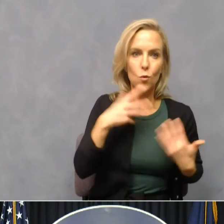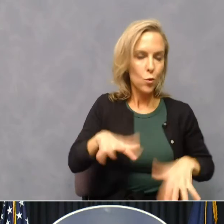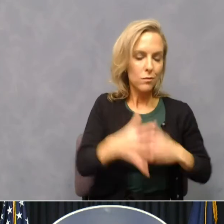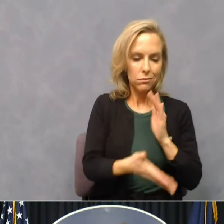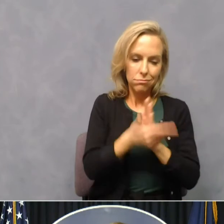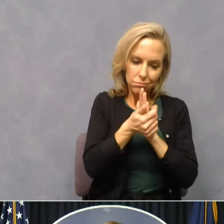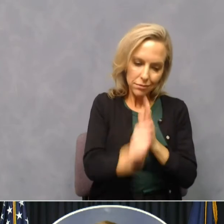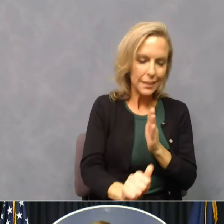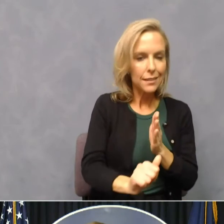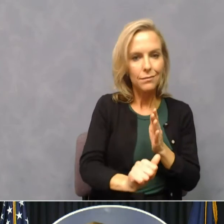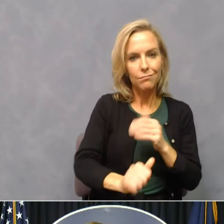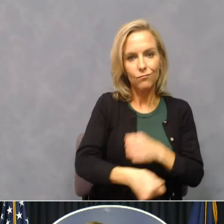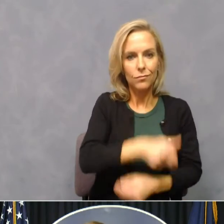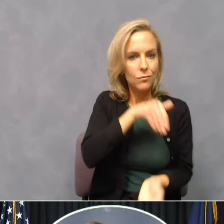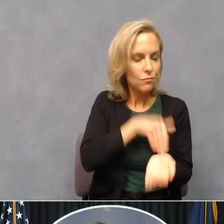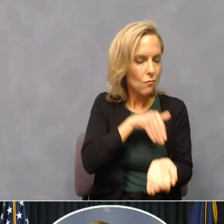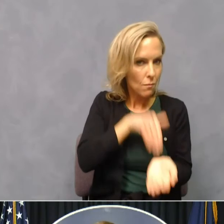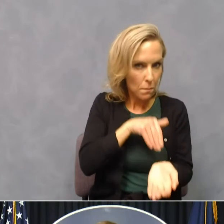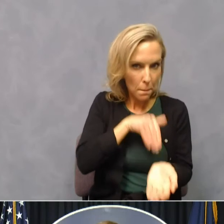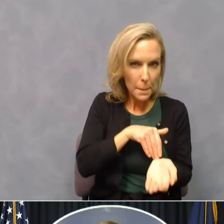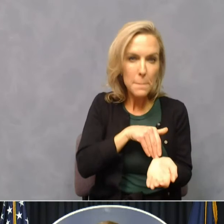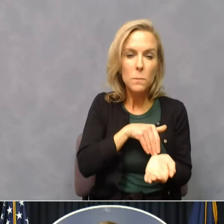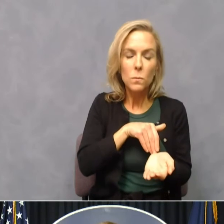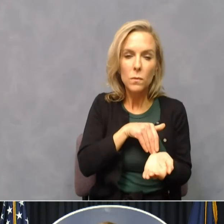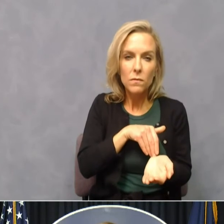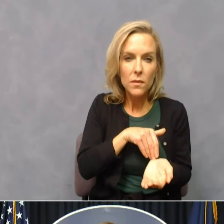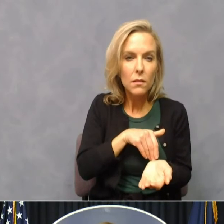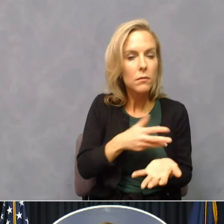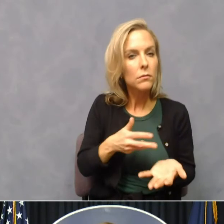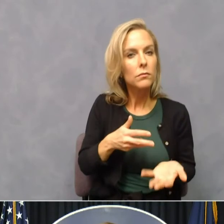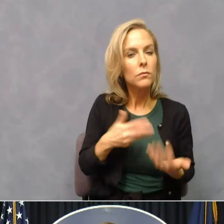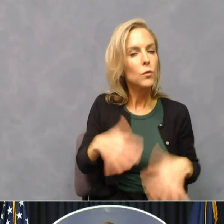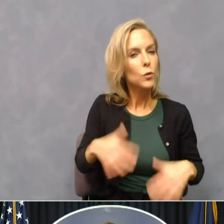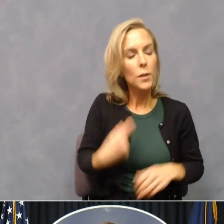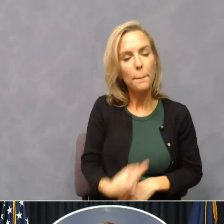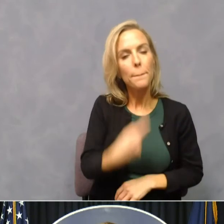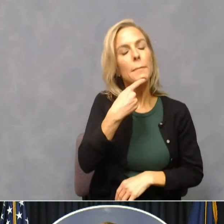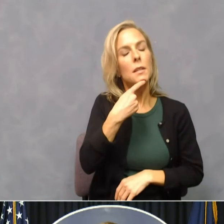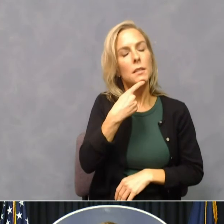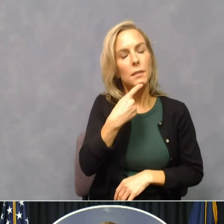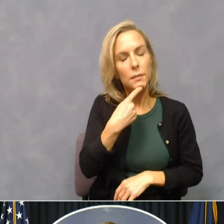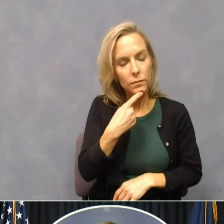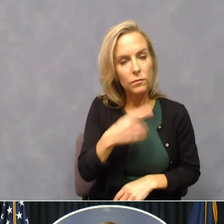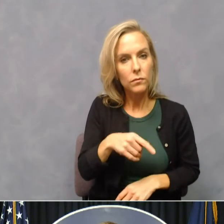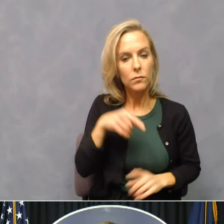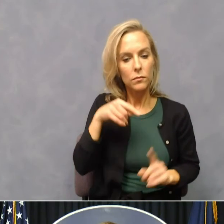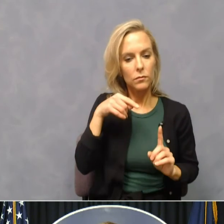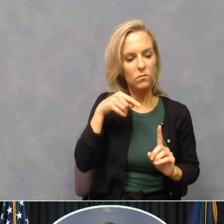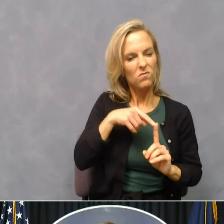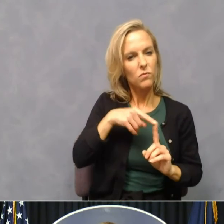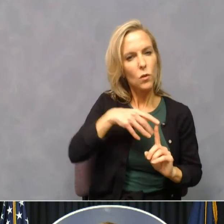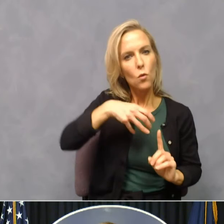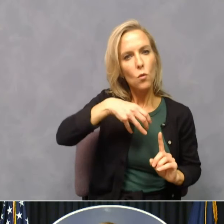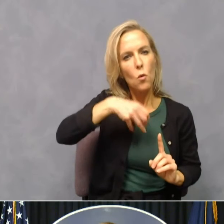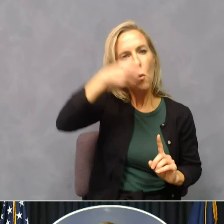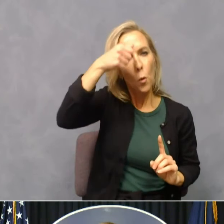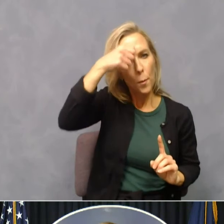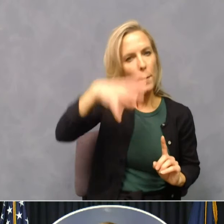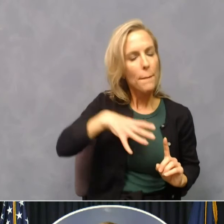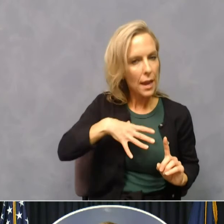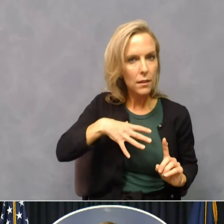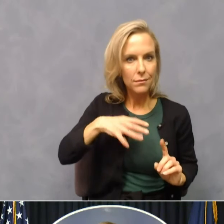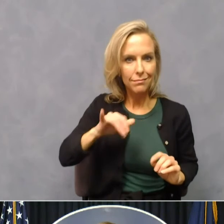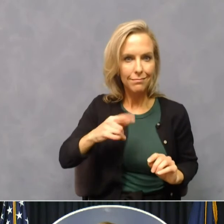physician, and be really, really missed. Don was an older gentleman as myself,